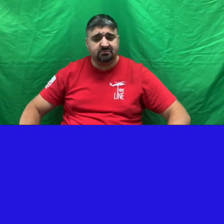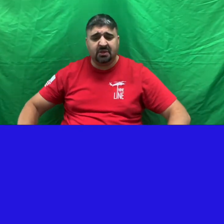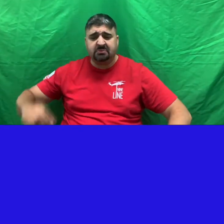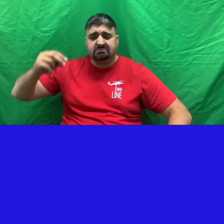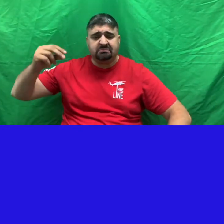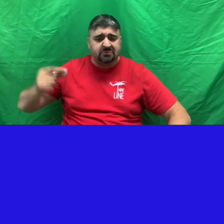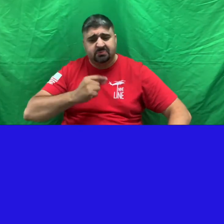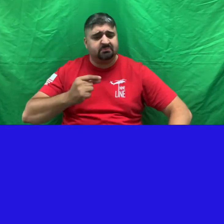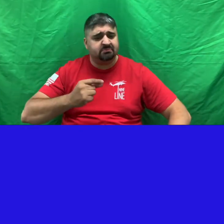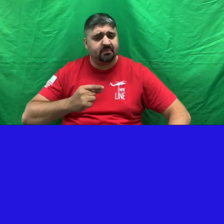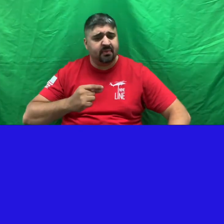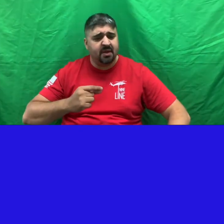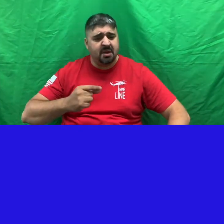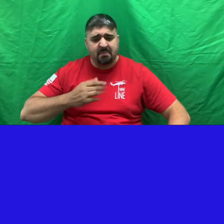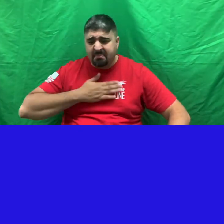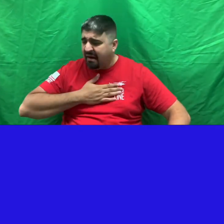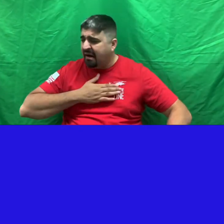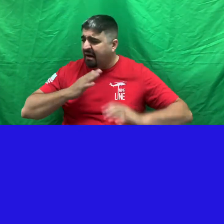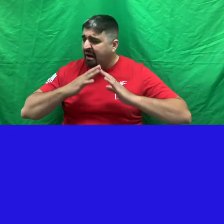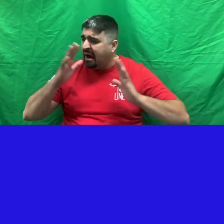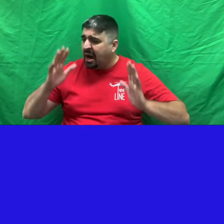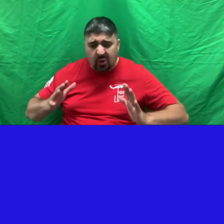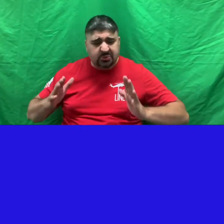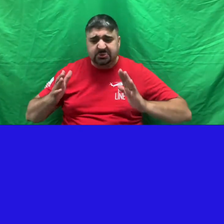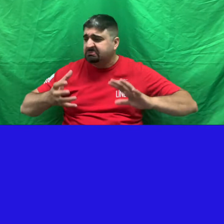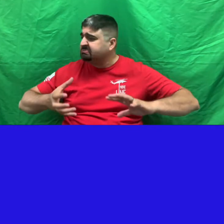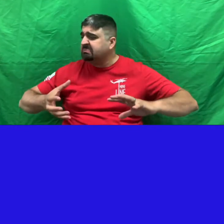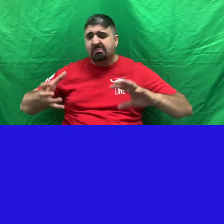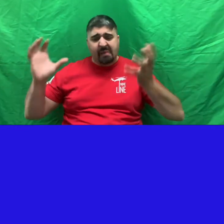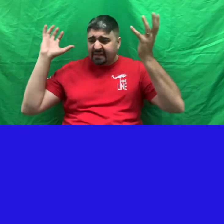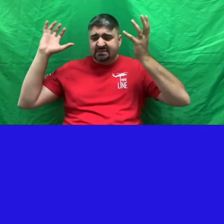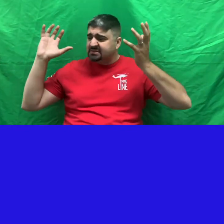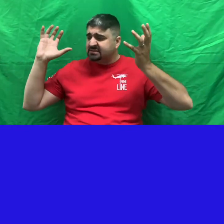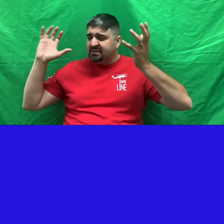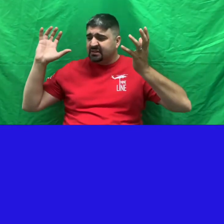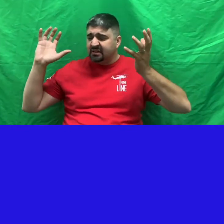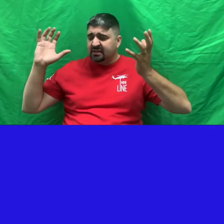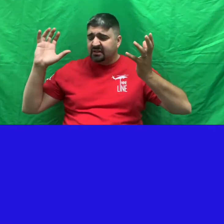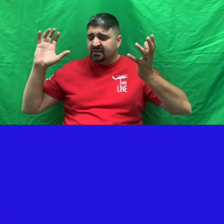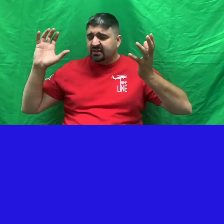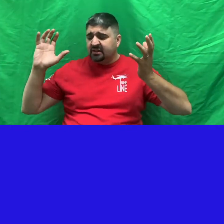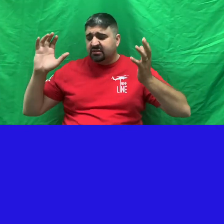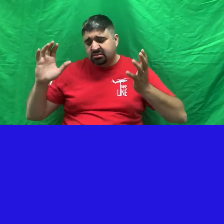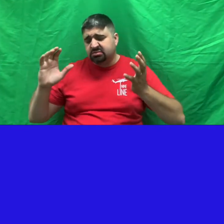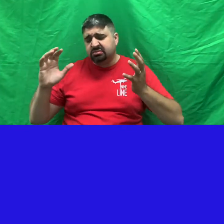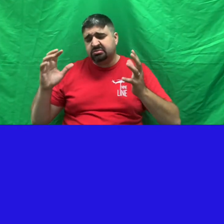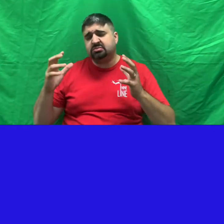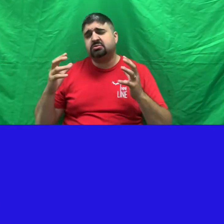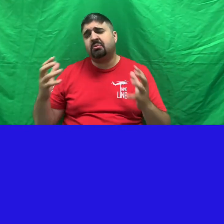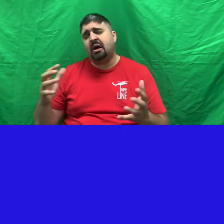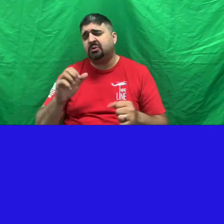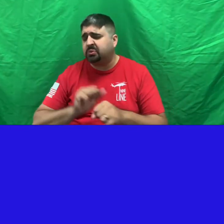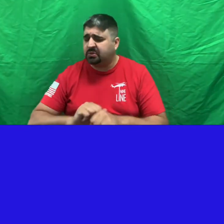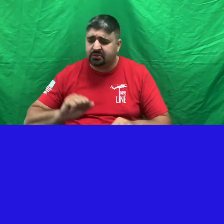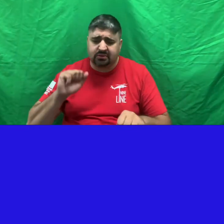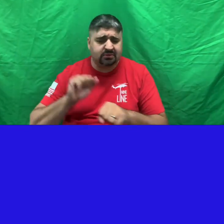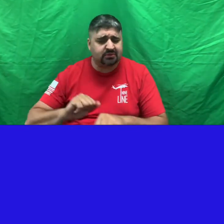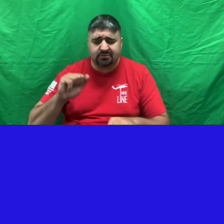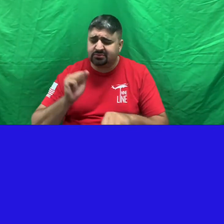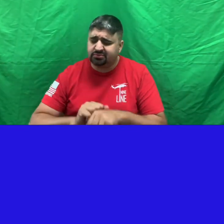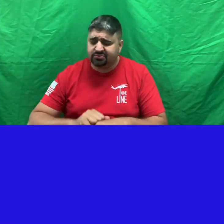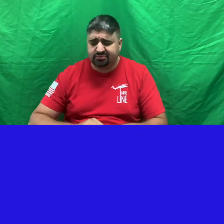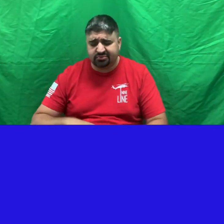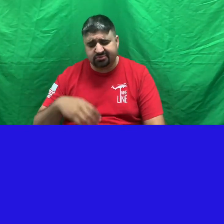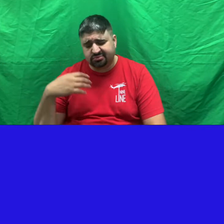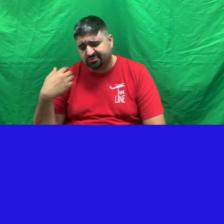"Drat," he said. "This house is a mess. I have so much work to do."